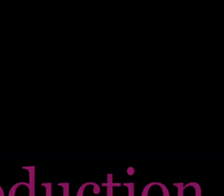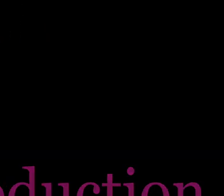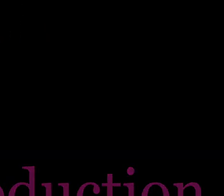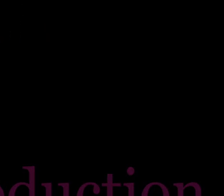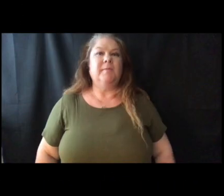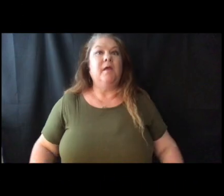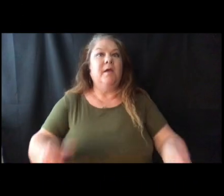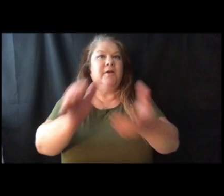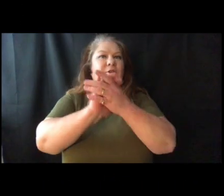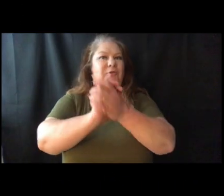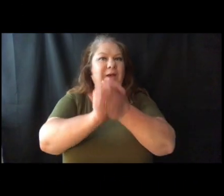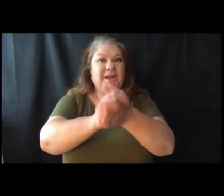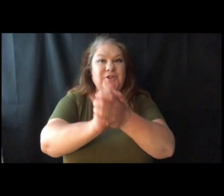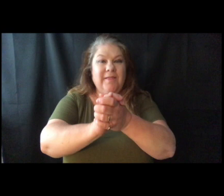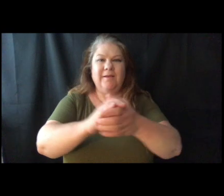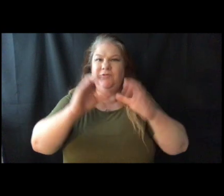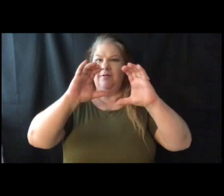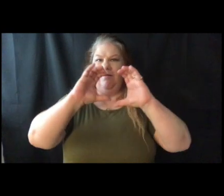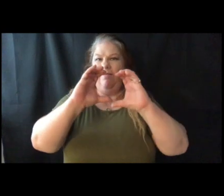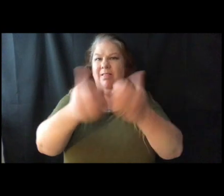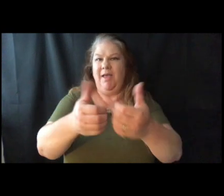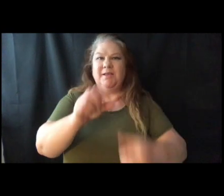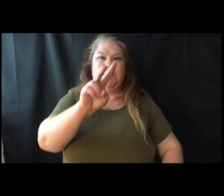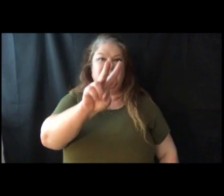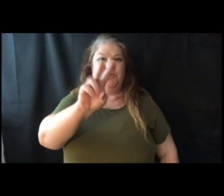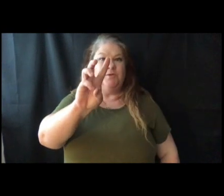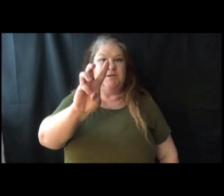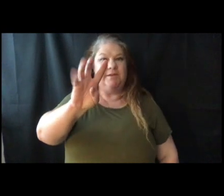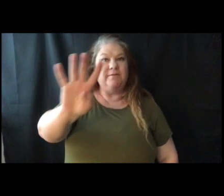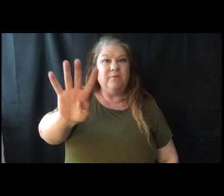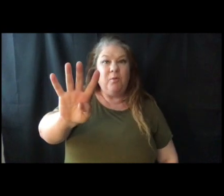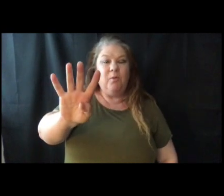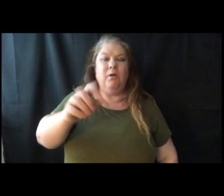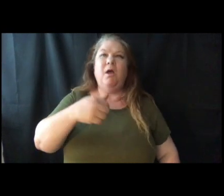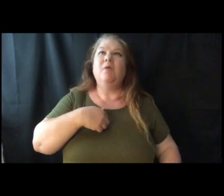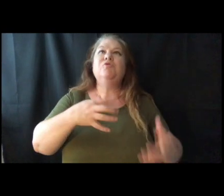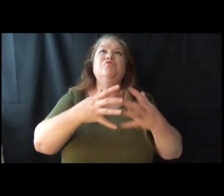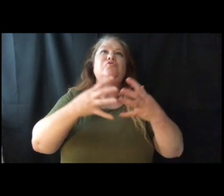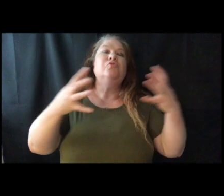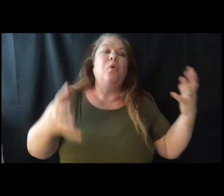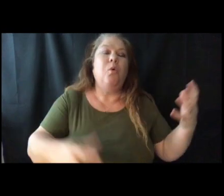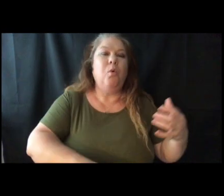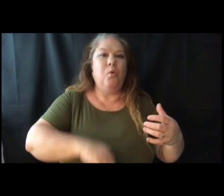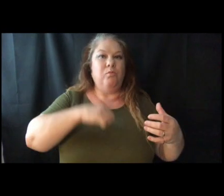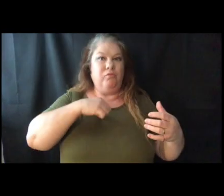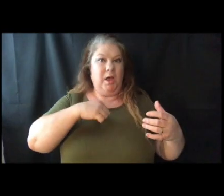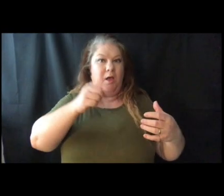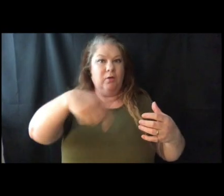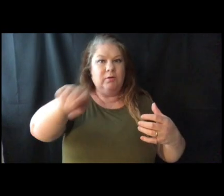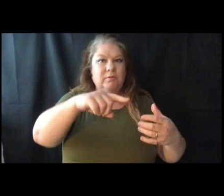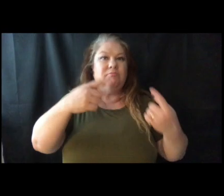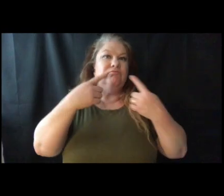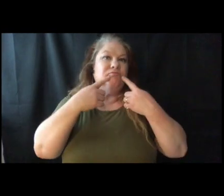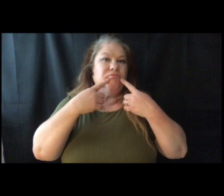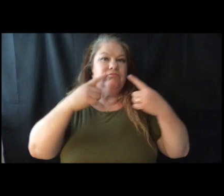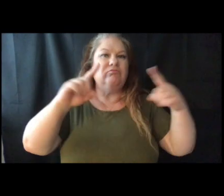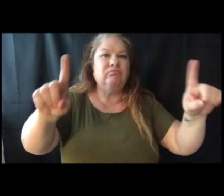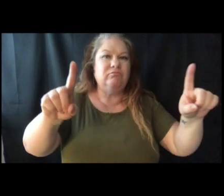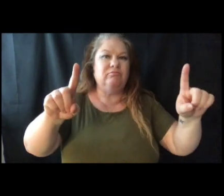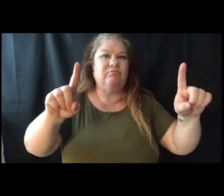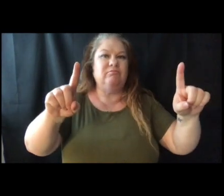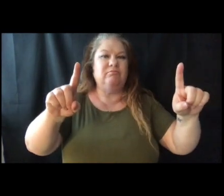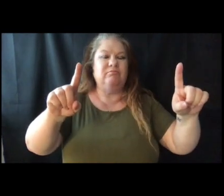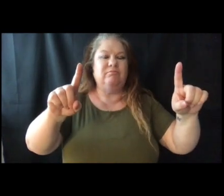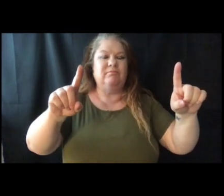world. Congratulations, class of 264. I am so proud that you've made it all this